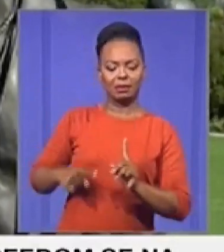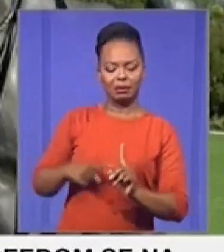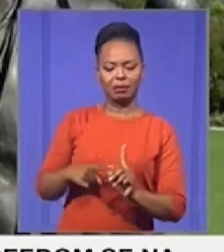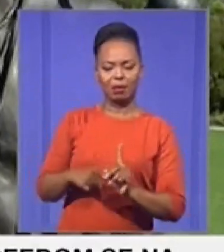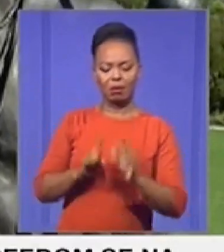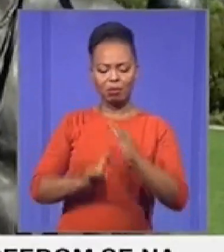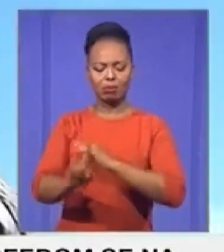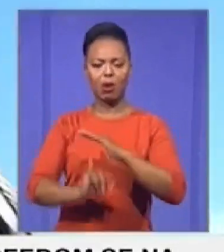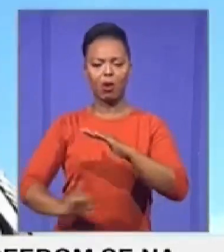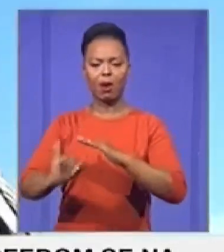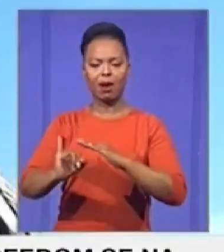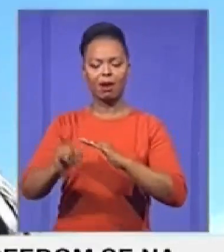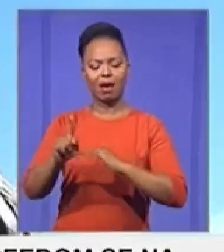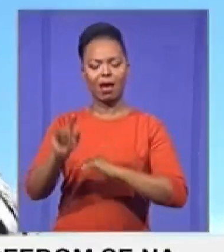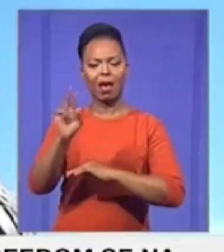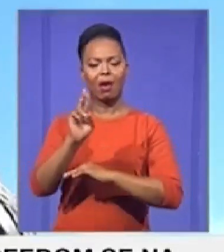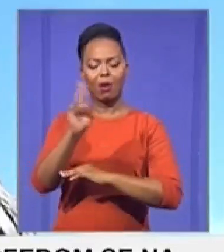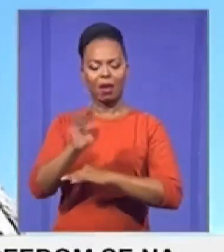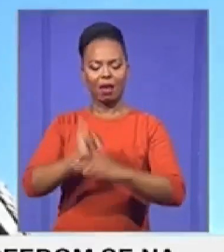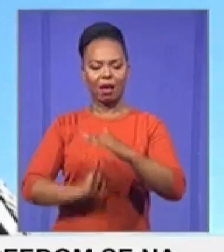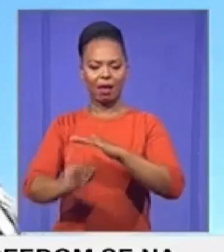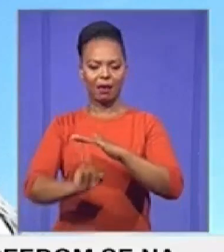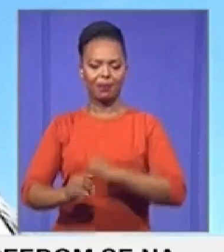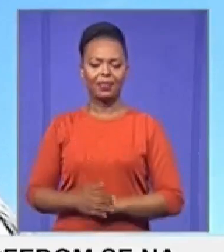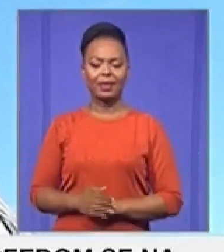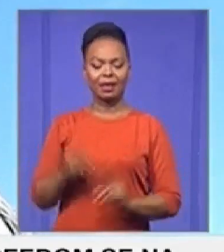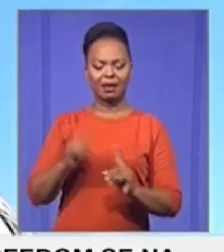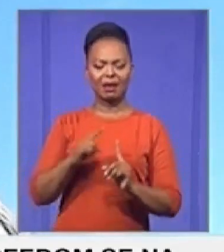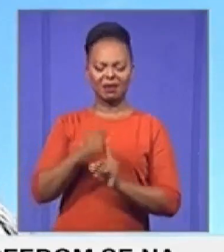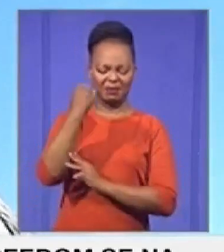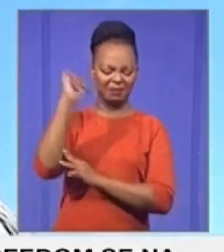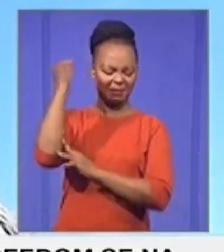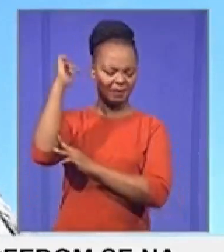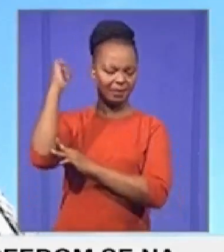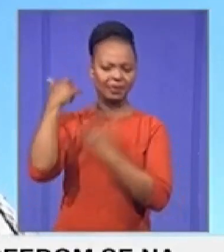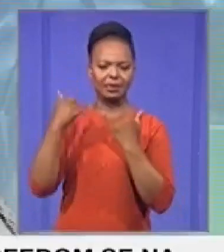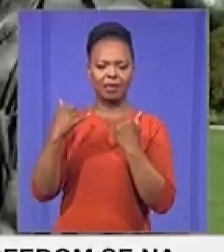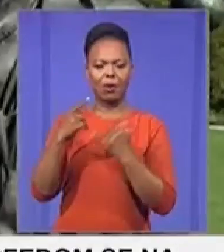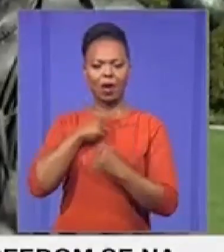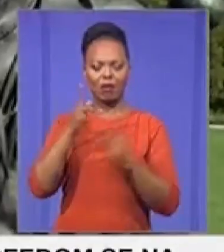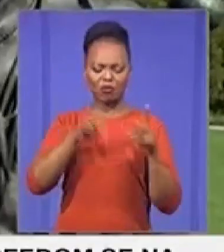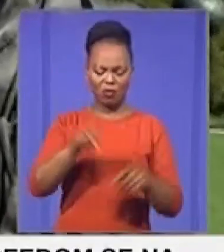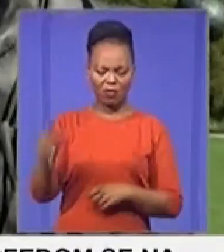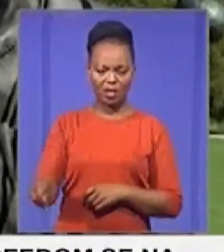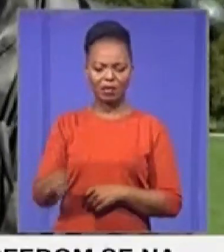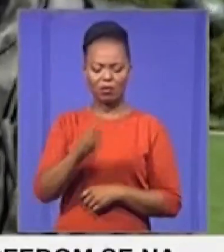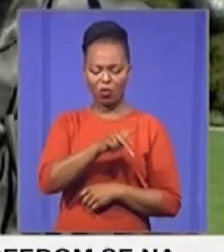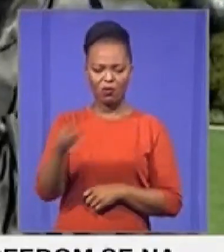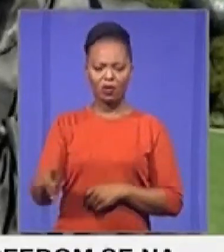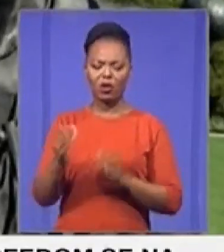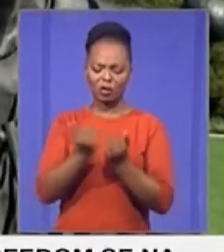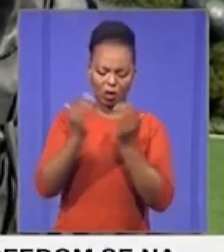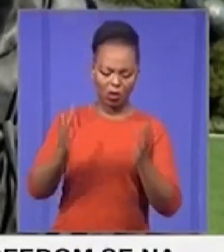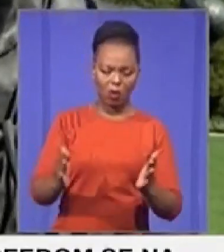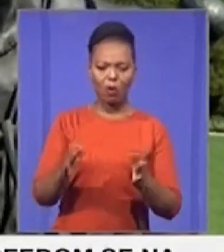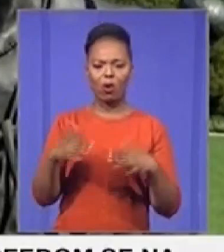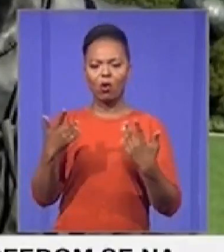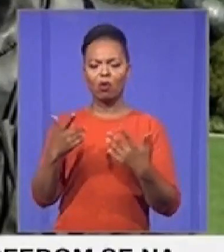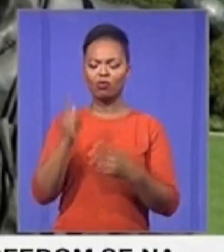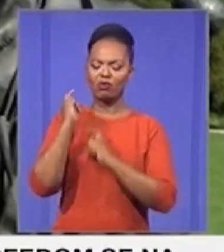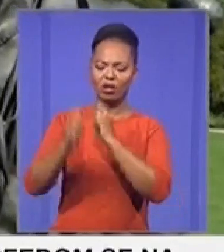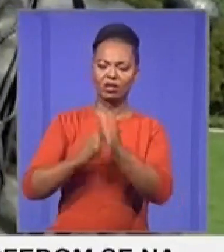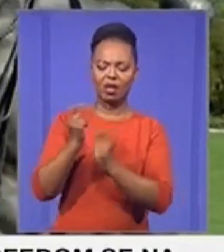was, against missionaries, since he was a prophet, a sangoma, or a traditional healer.